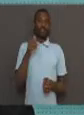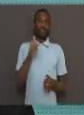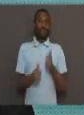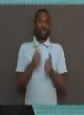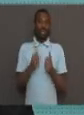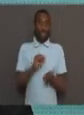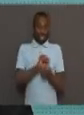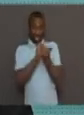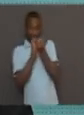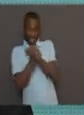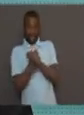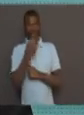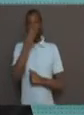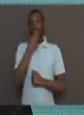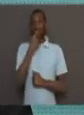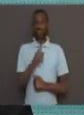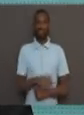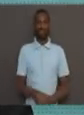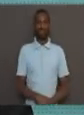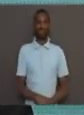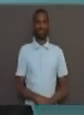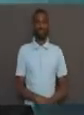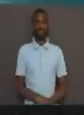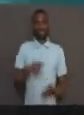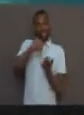which can be converted to heat.